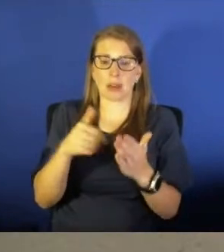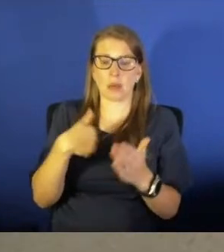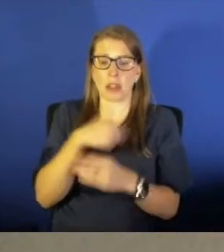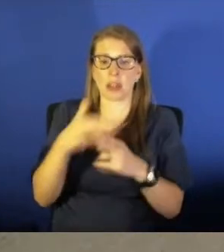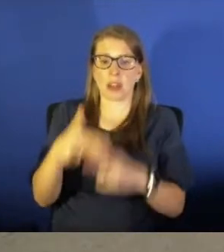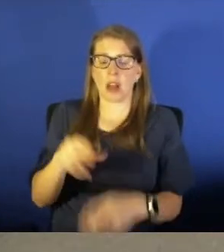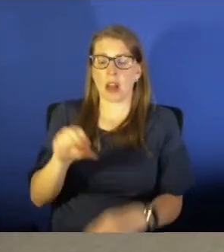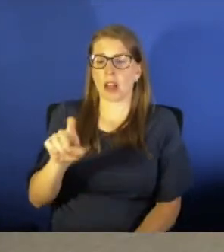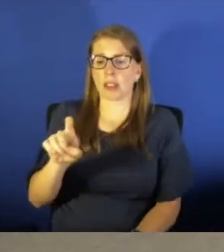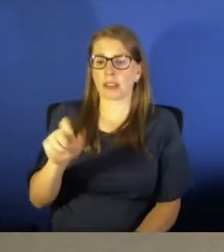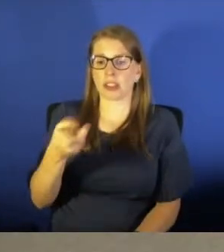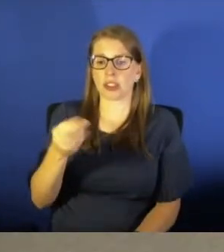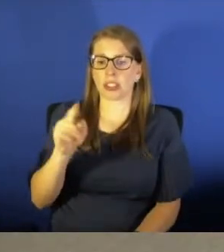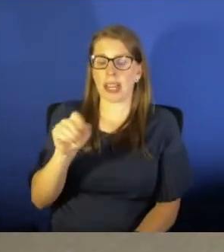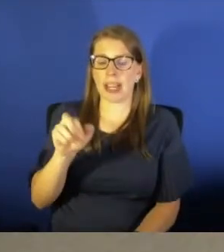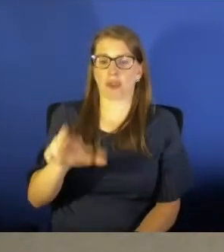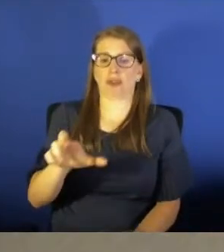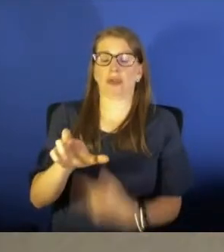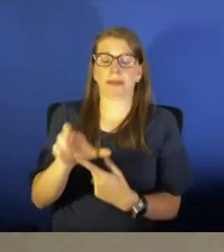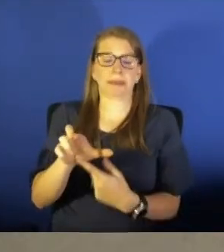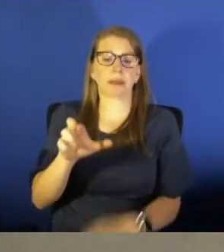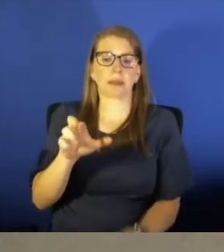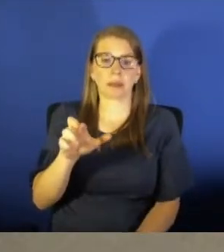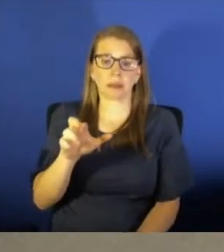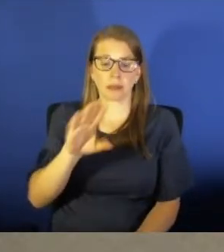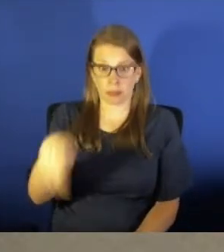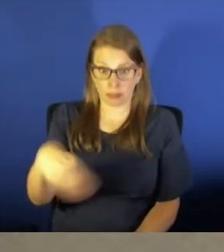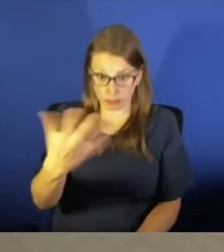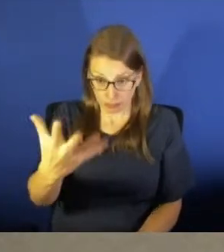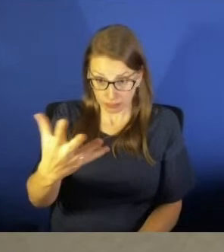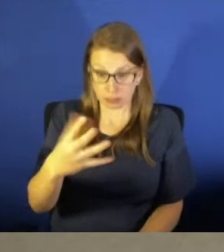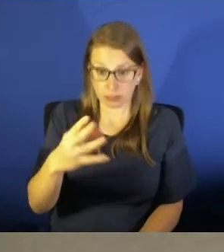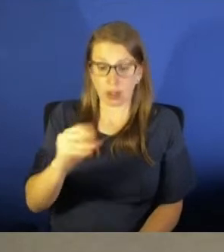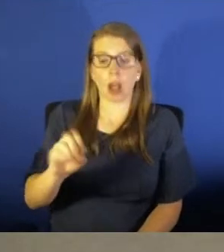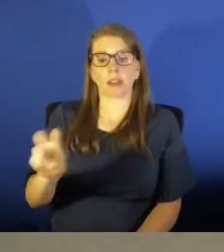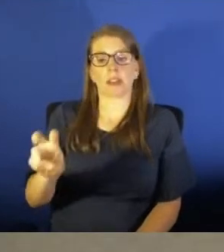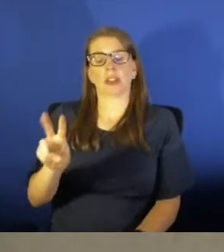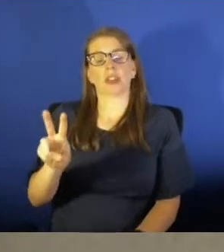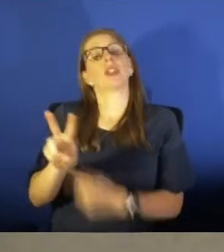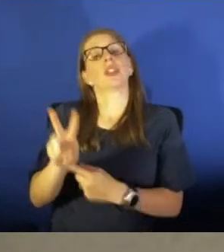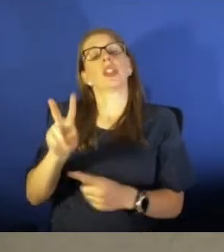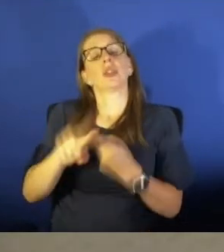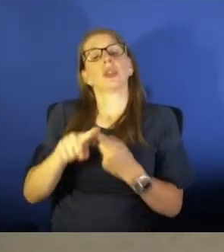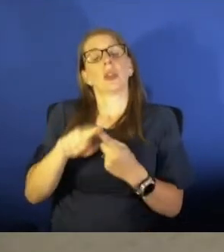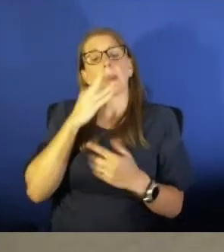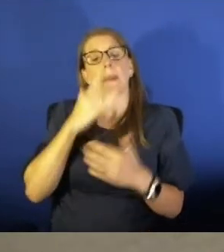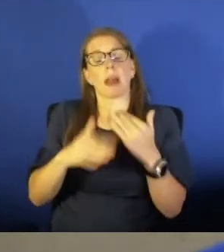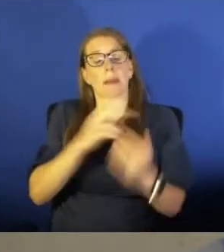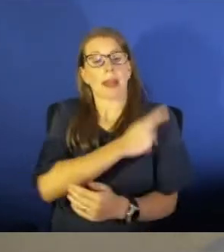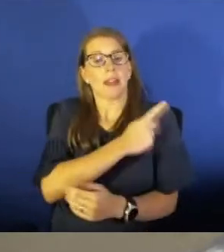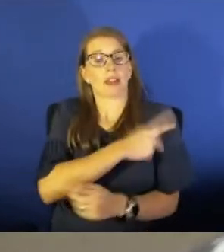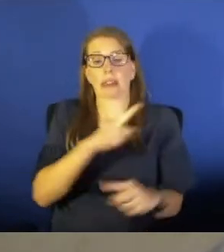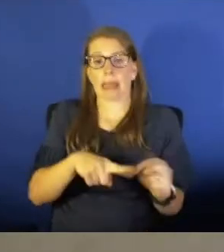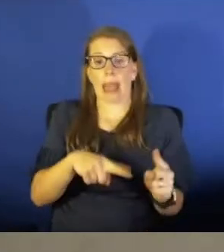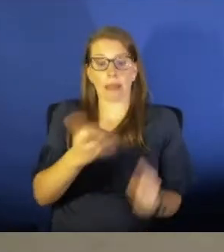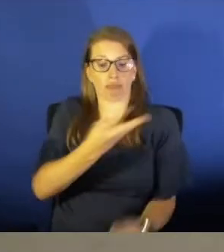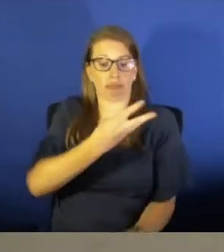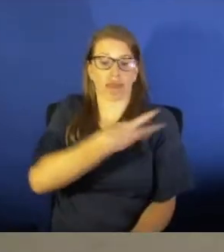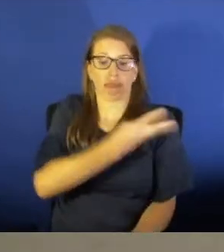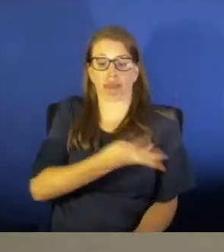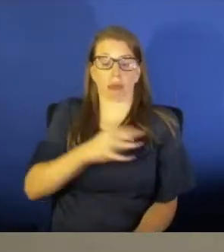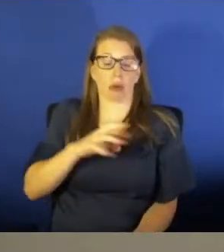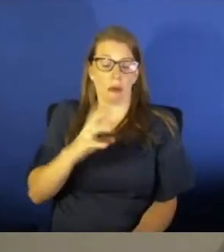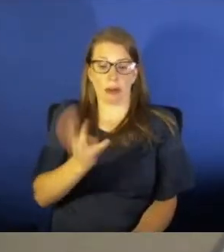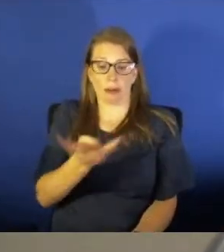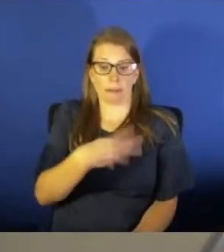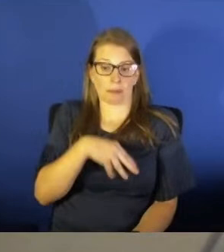As they alluded to, it not only gives oxygen to the blood of the patient who cannot get their oxygen to their cells